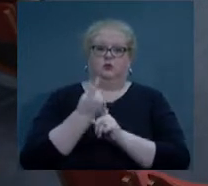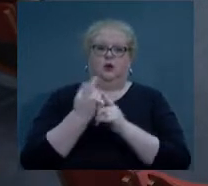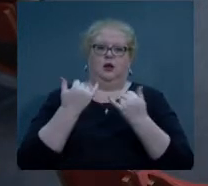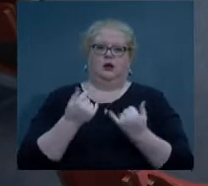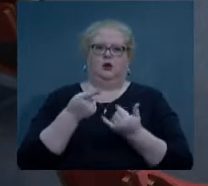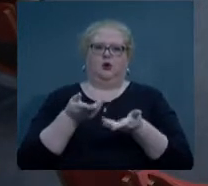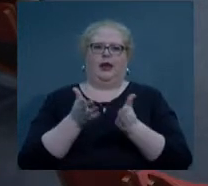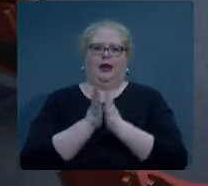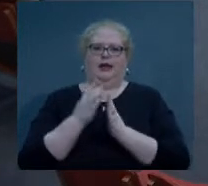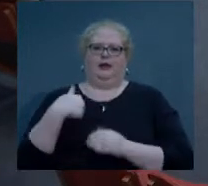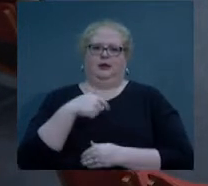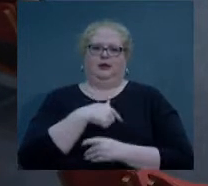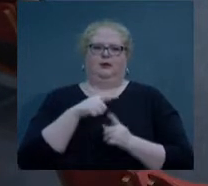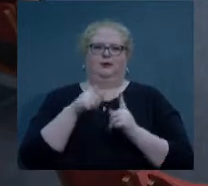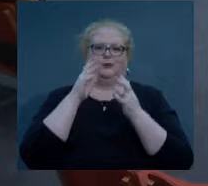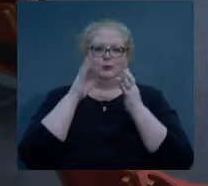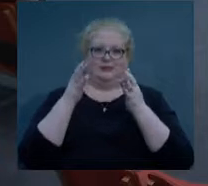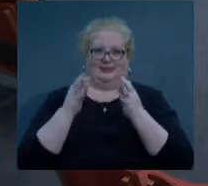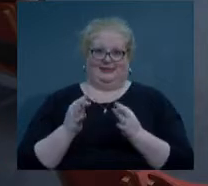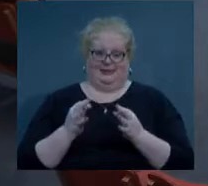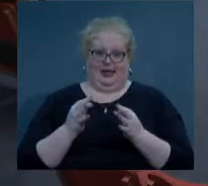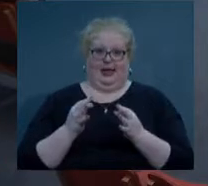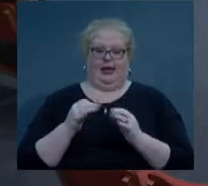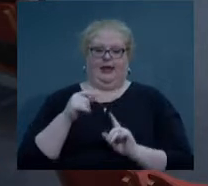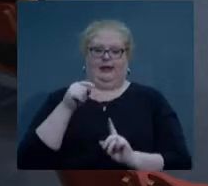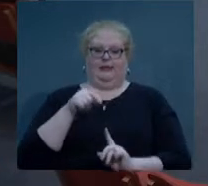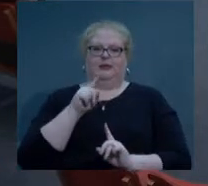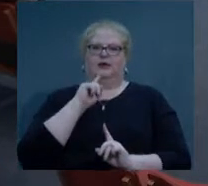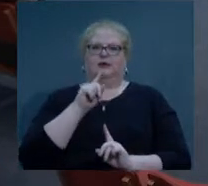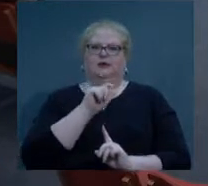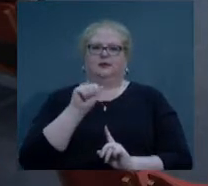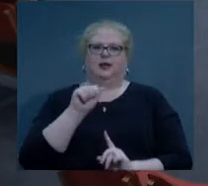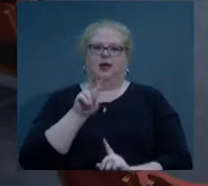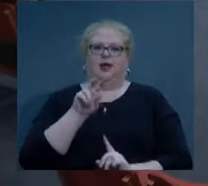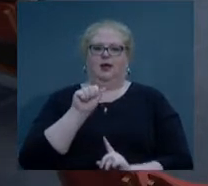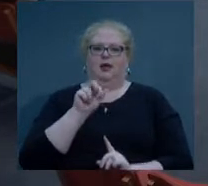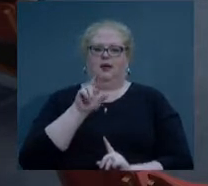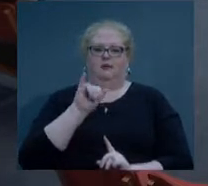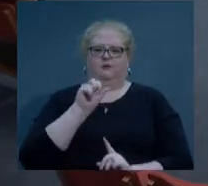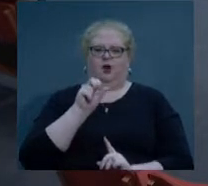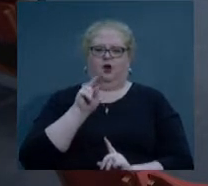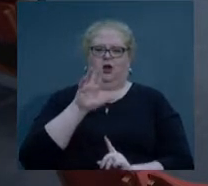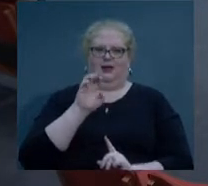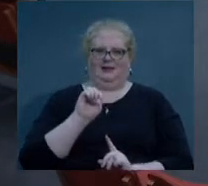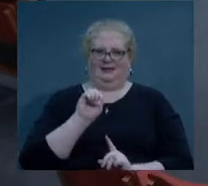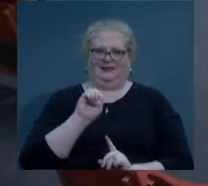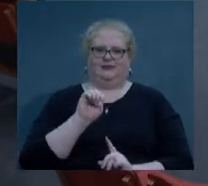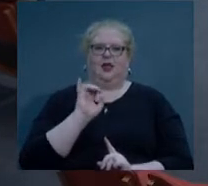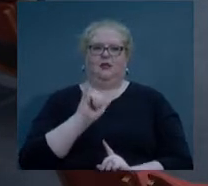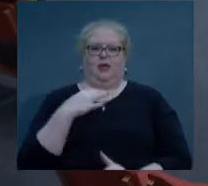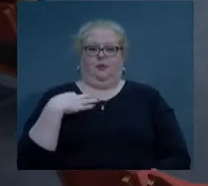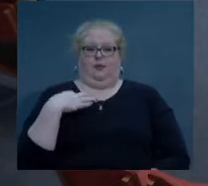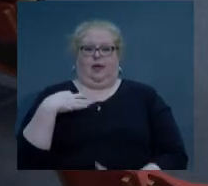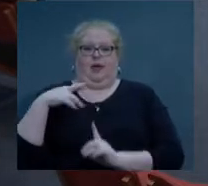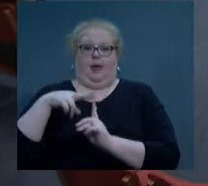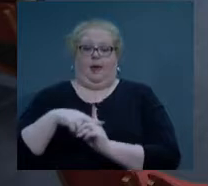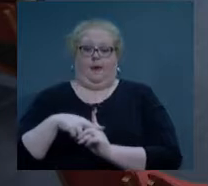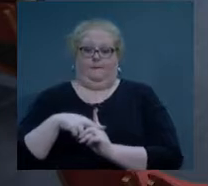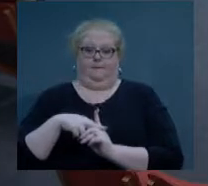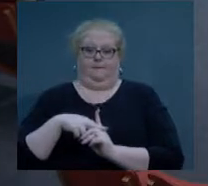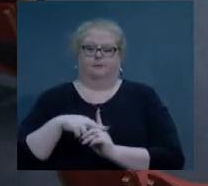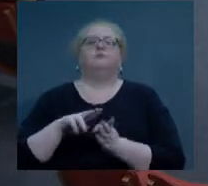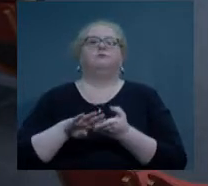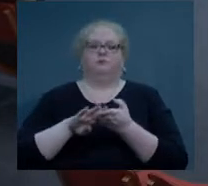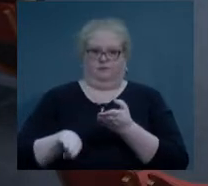to decide on. This is a variance that the applicant is asking for,